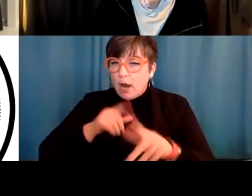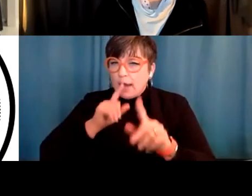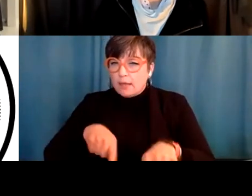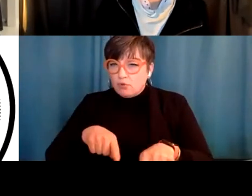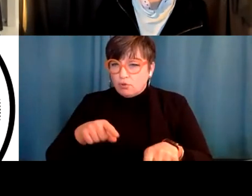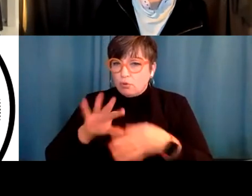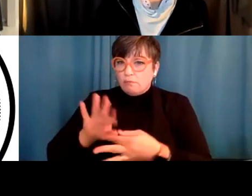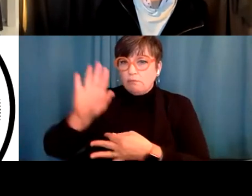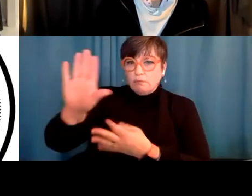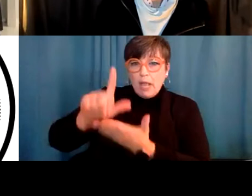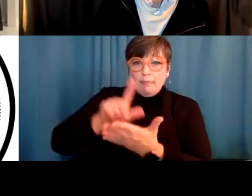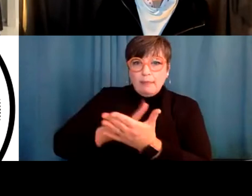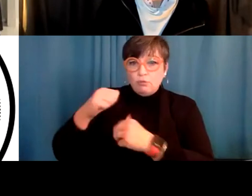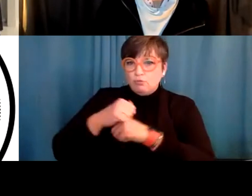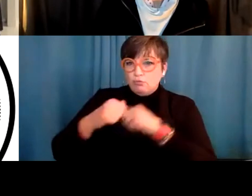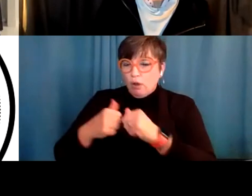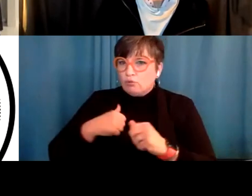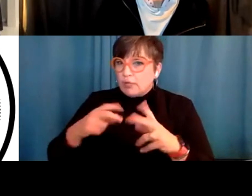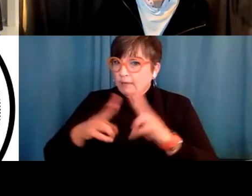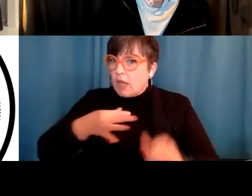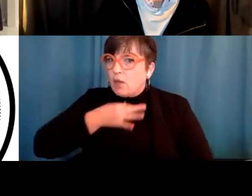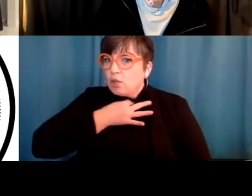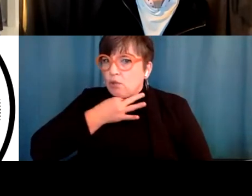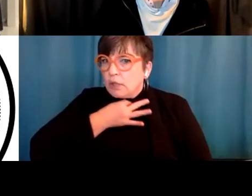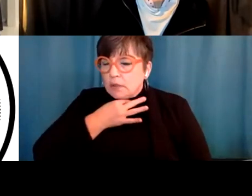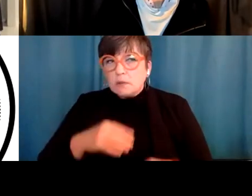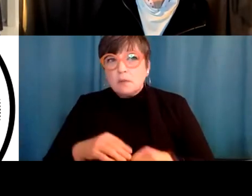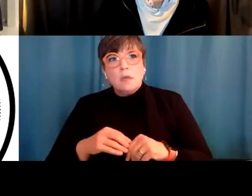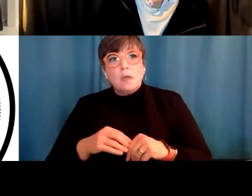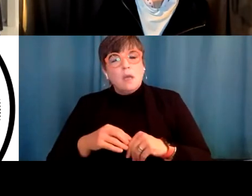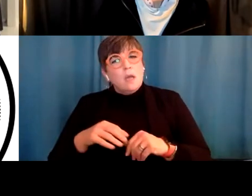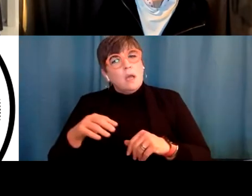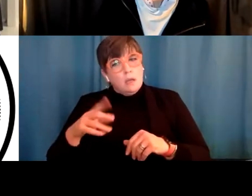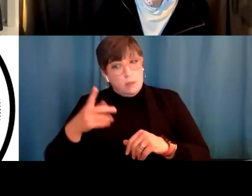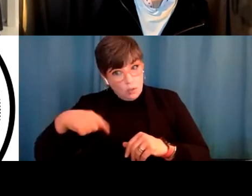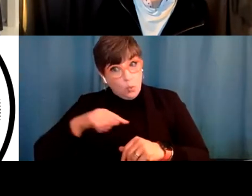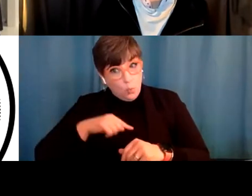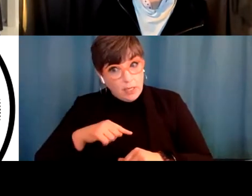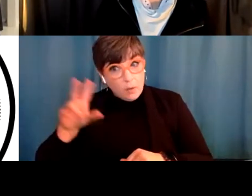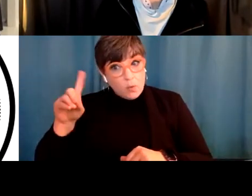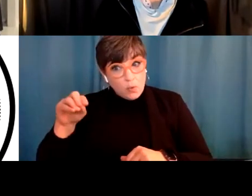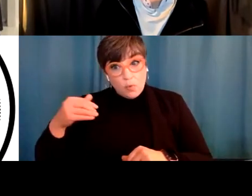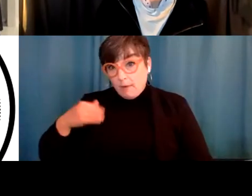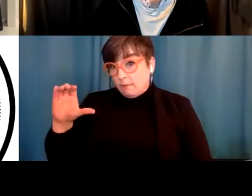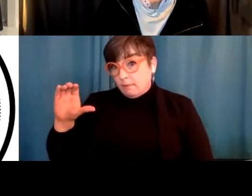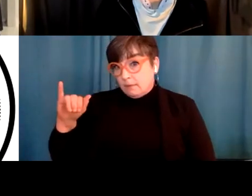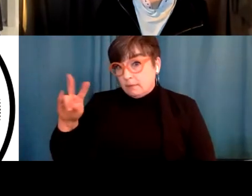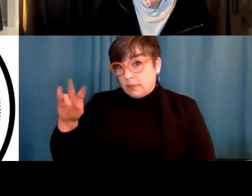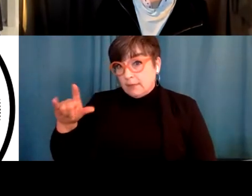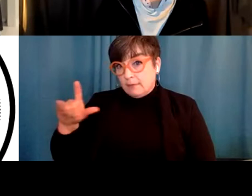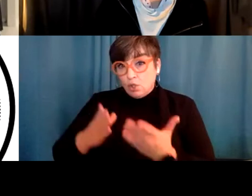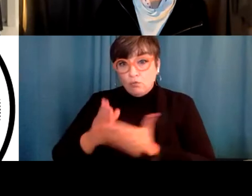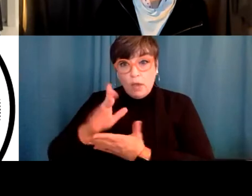structure of that might be. Mm-hmm. I you know, we do have civil rights laws. We do